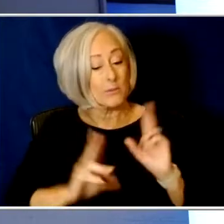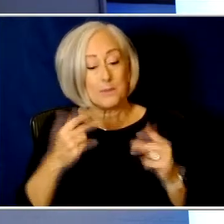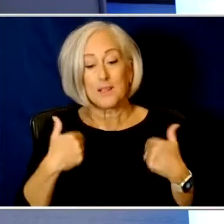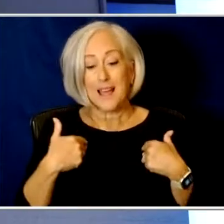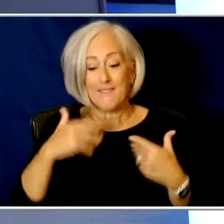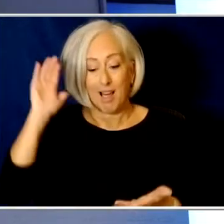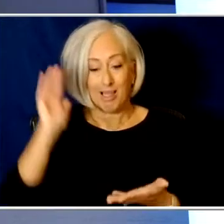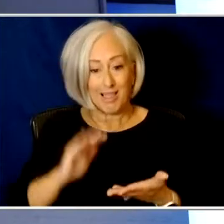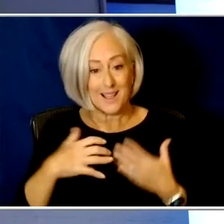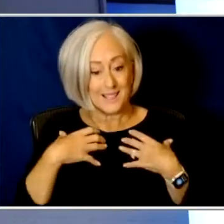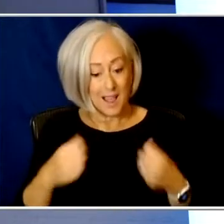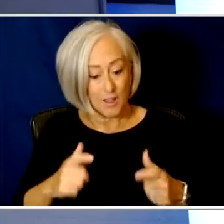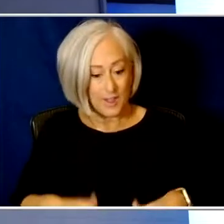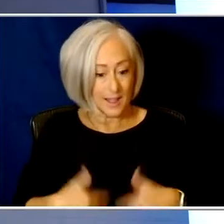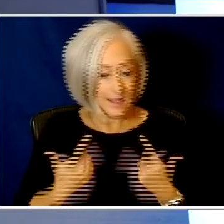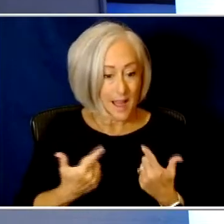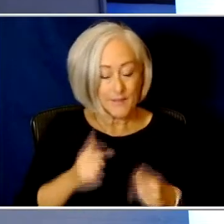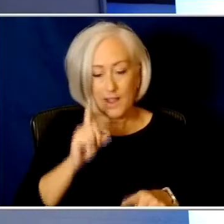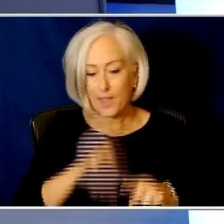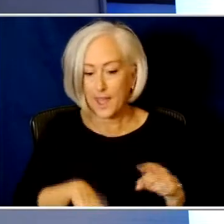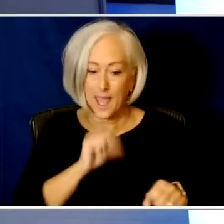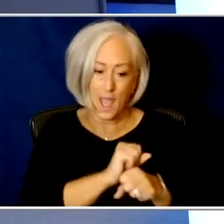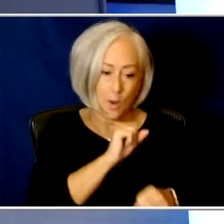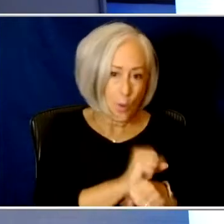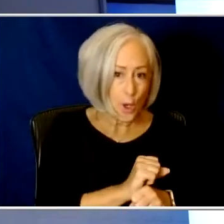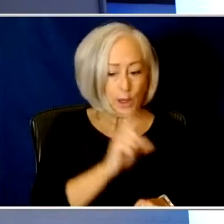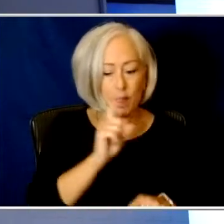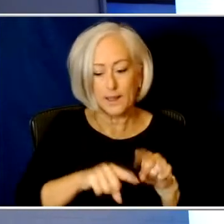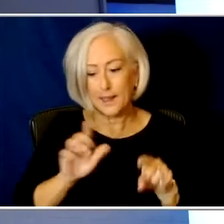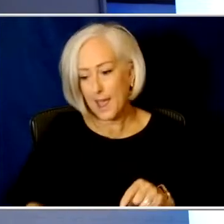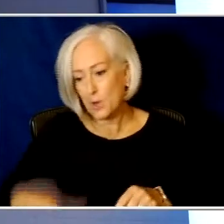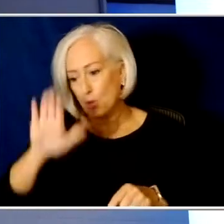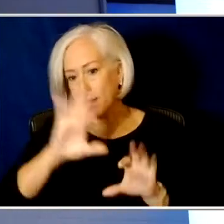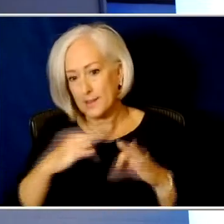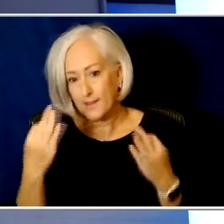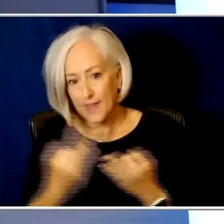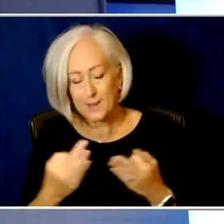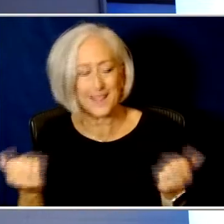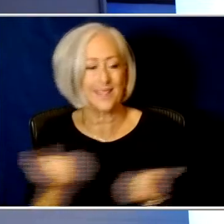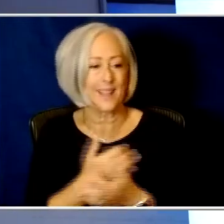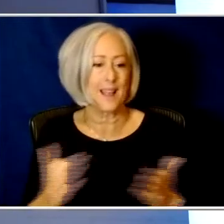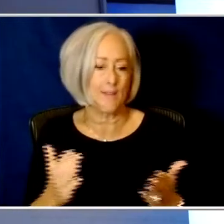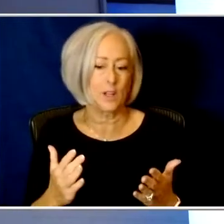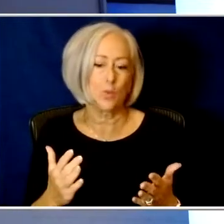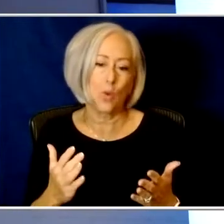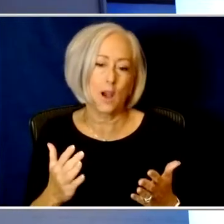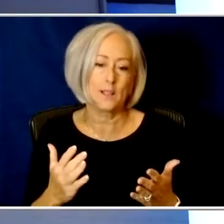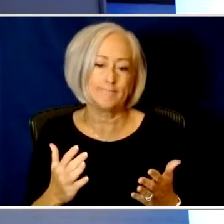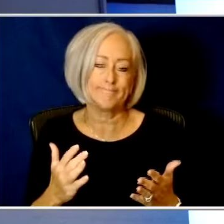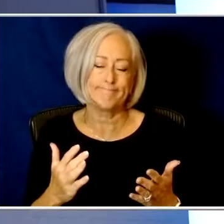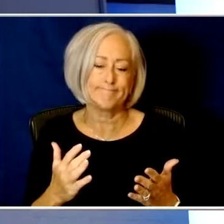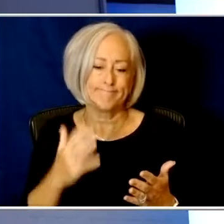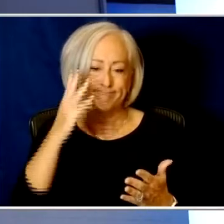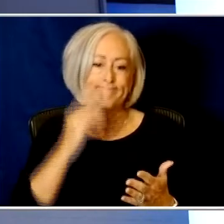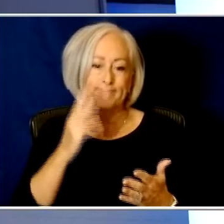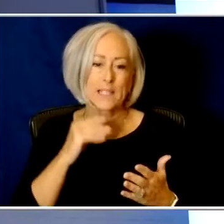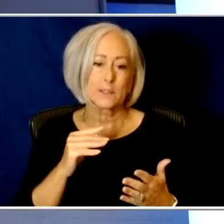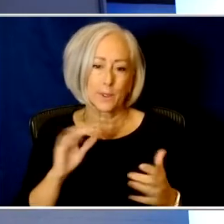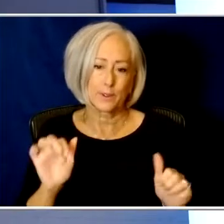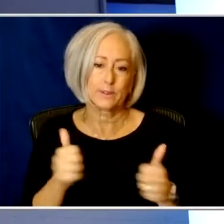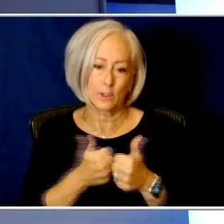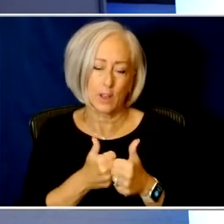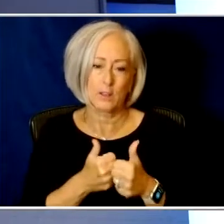can't work, they can't raise their families, and then we all suffer the tragedy of that, I think. So more than one study has pointed out to the impact of